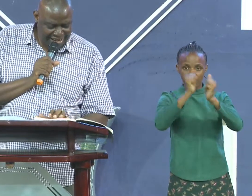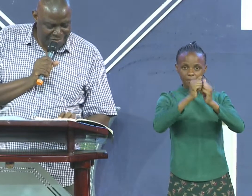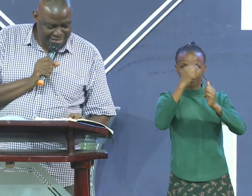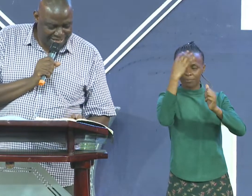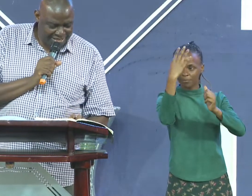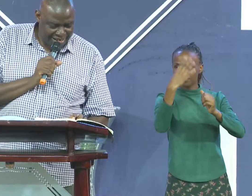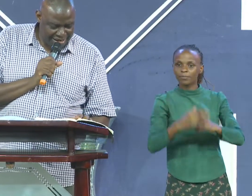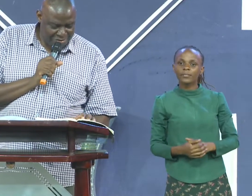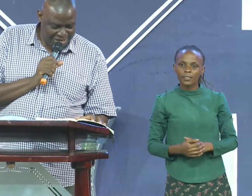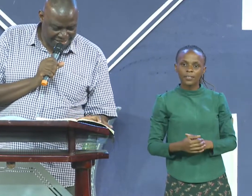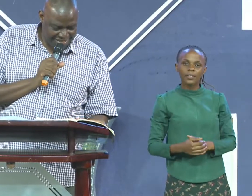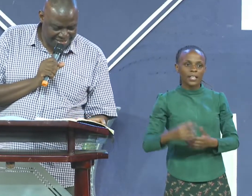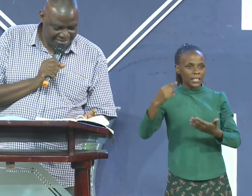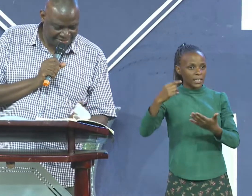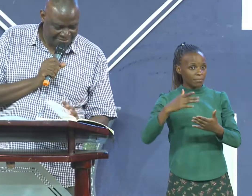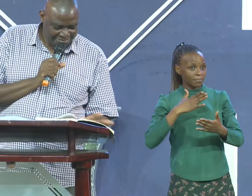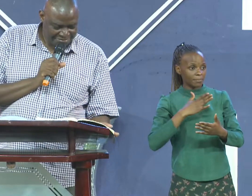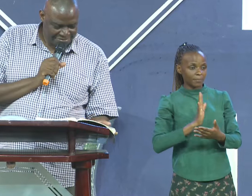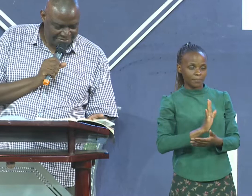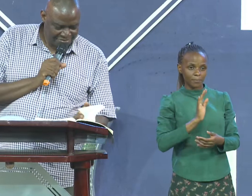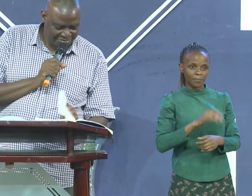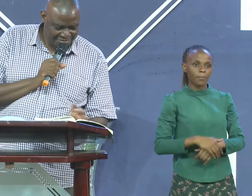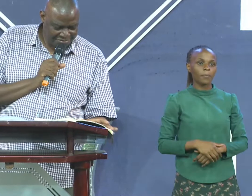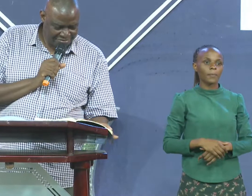14. And my sister can read.